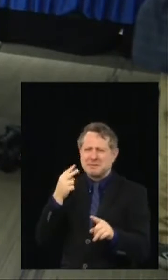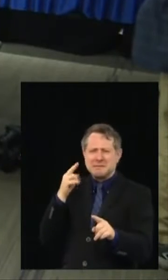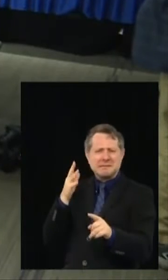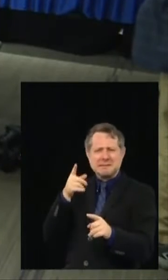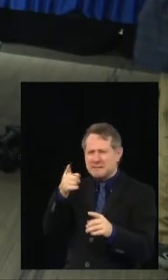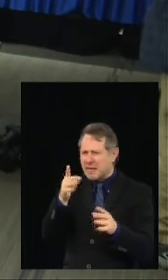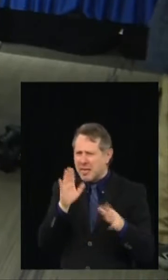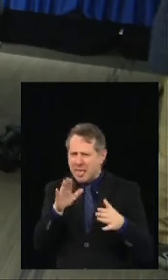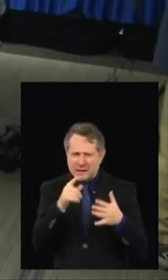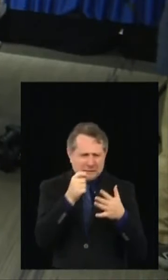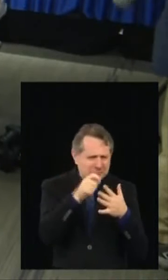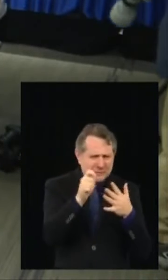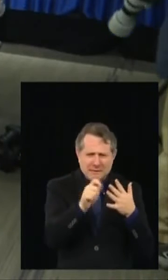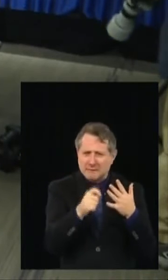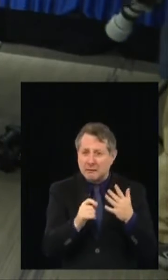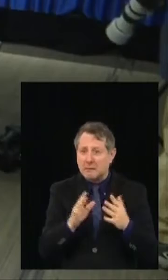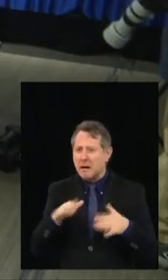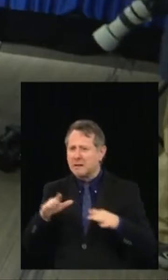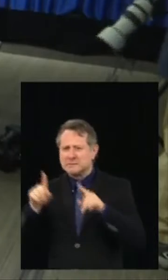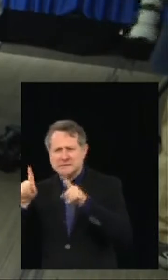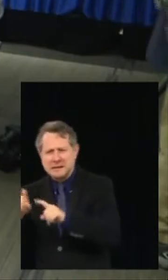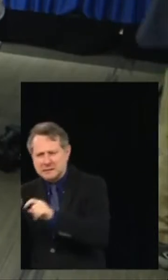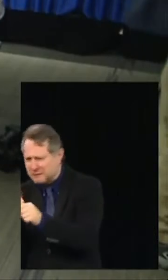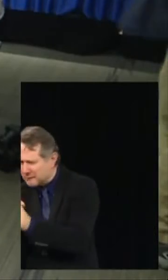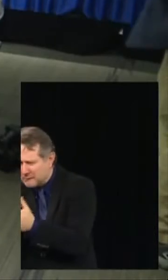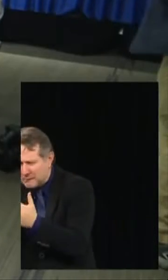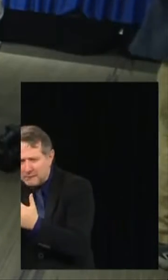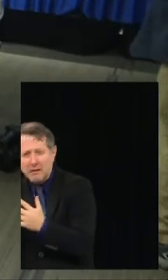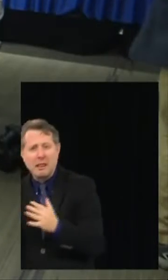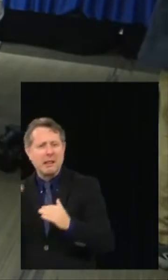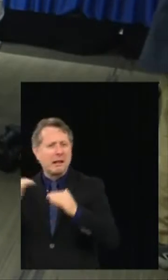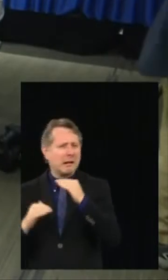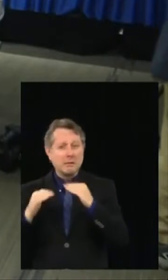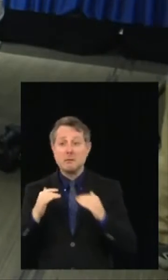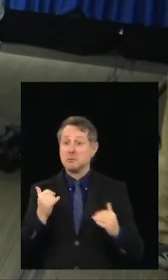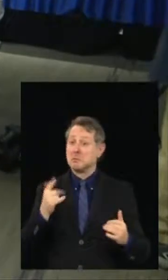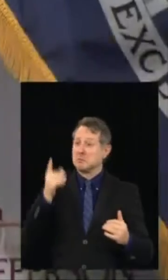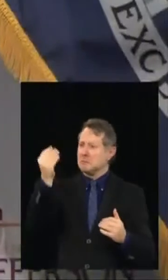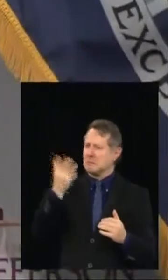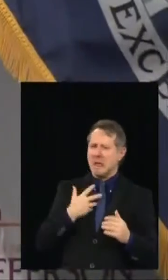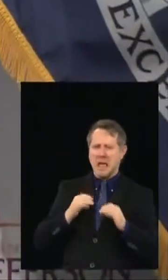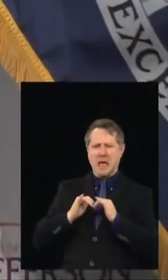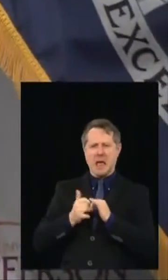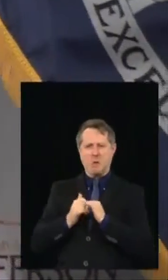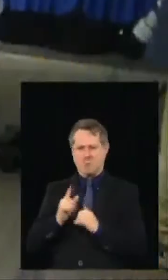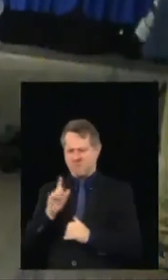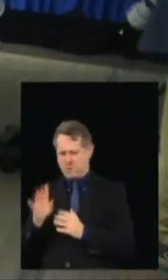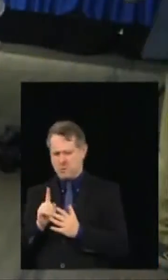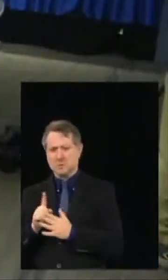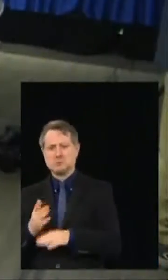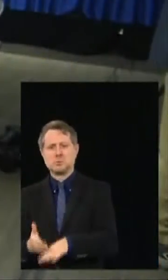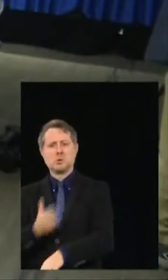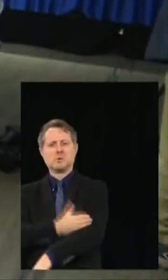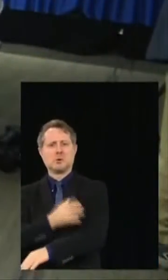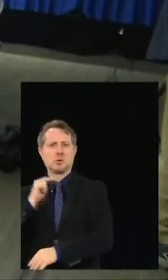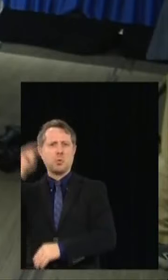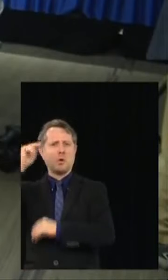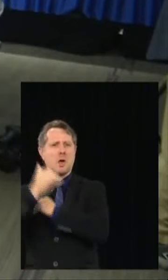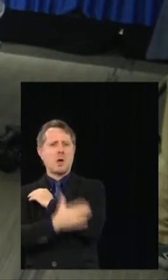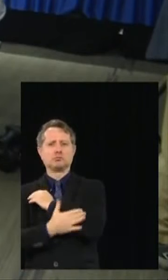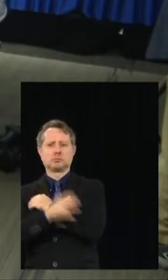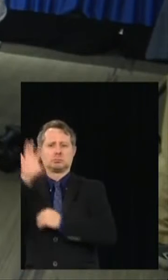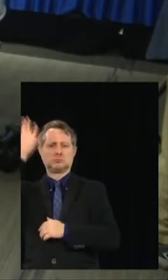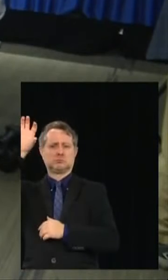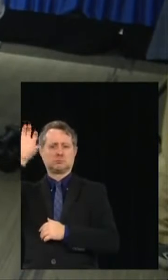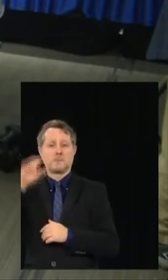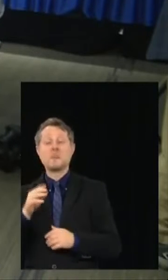issue. I think that was at 6 of 7. Can you kind of give me the story of what changed in the last 24 hours? Sure. So the testing parameters that we're using